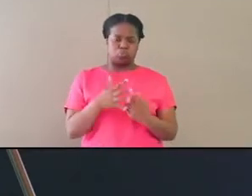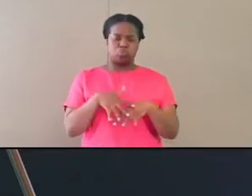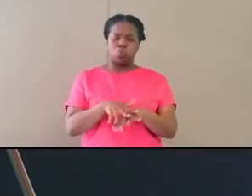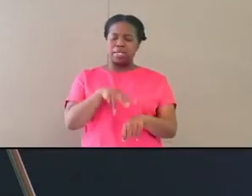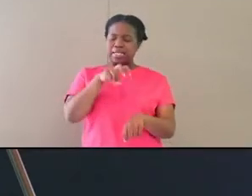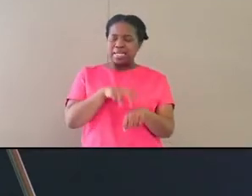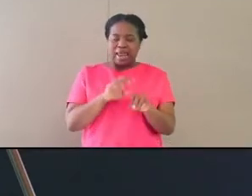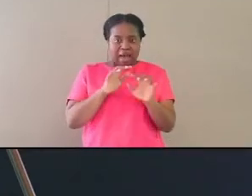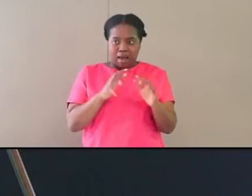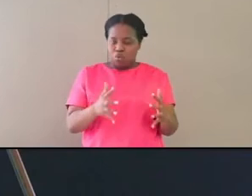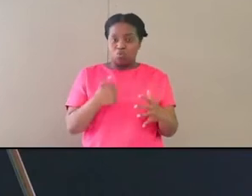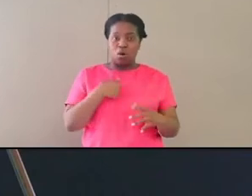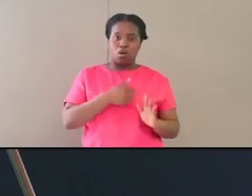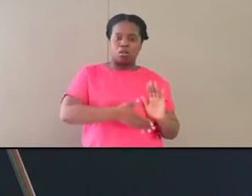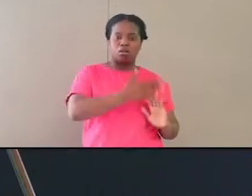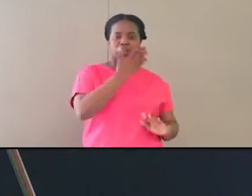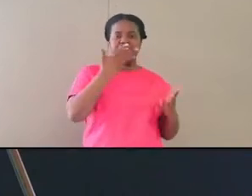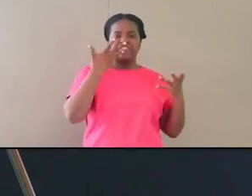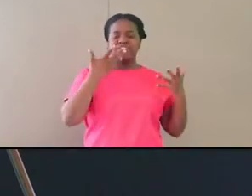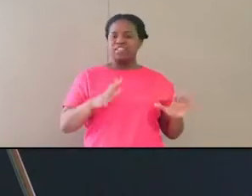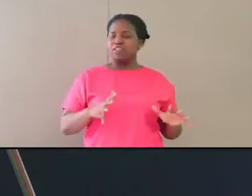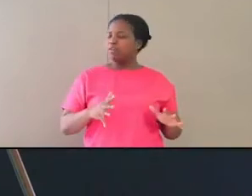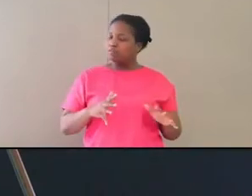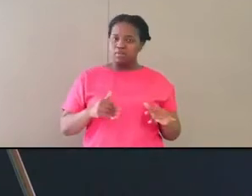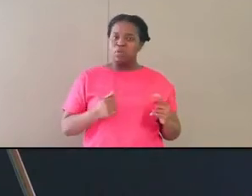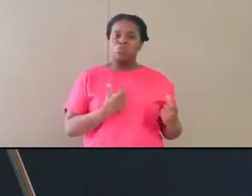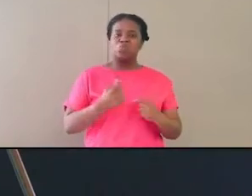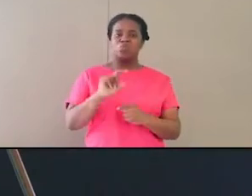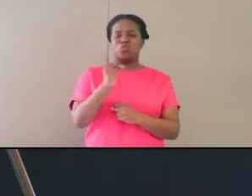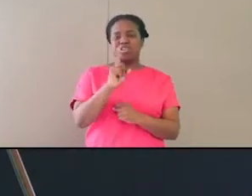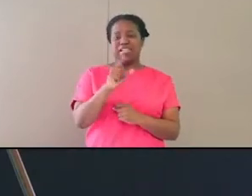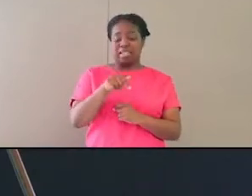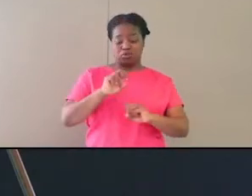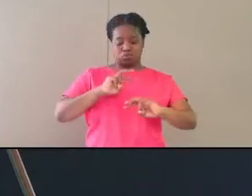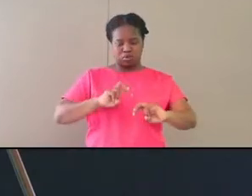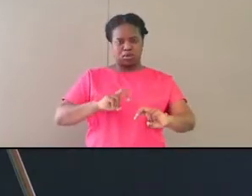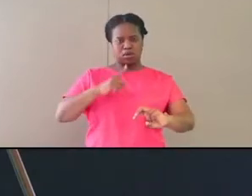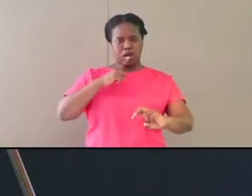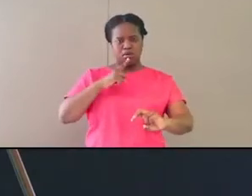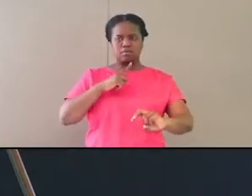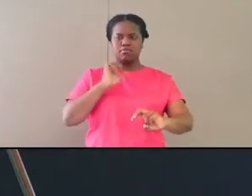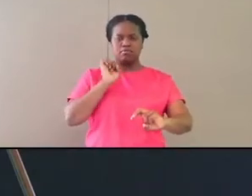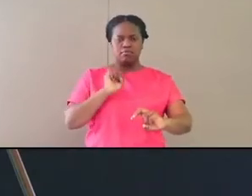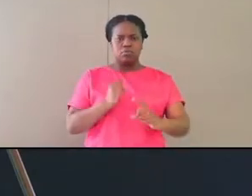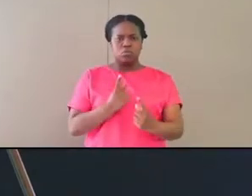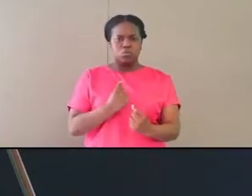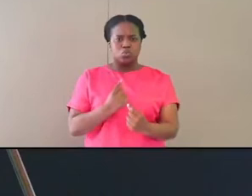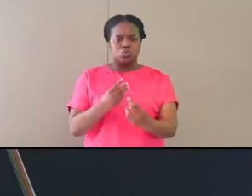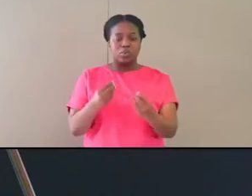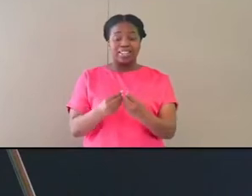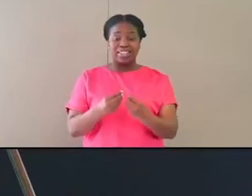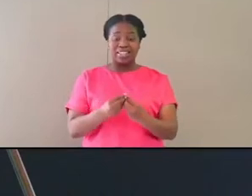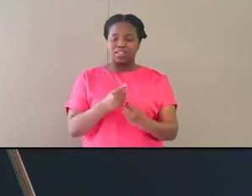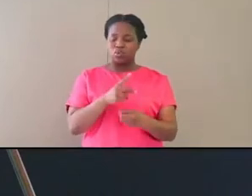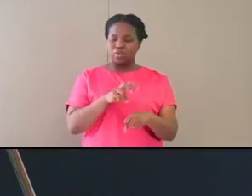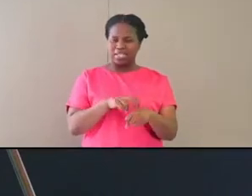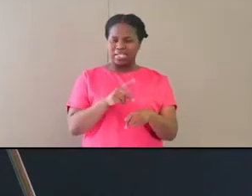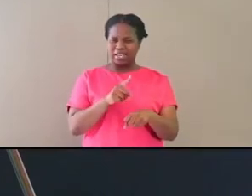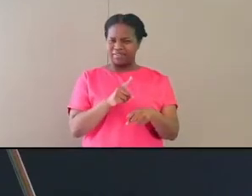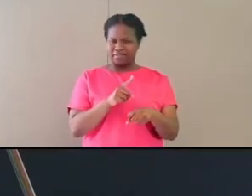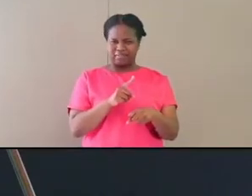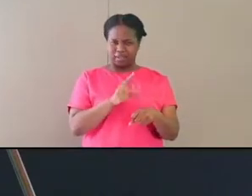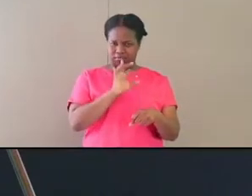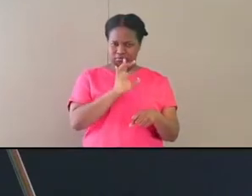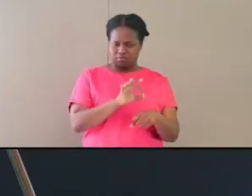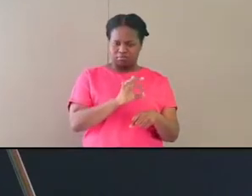action coming out of here that this research is given the platform that it deserves and that consequential changes are made to